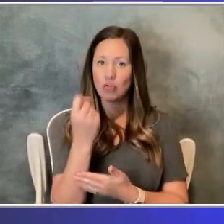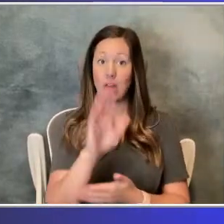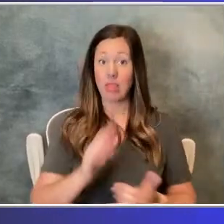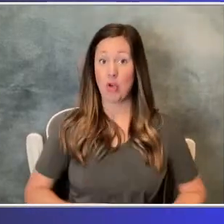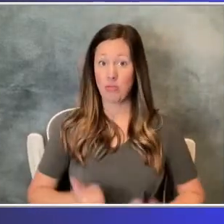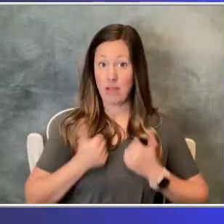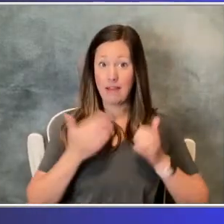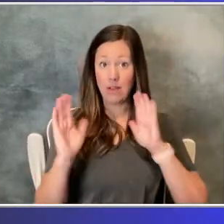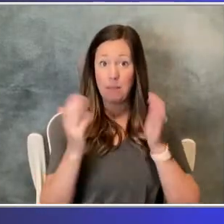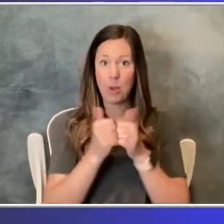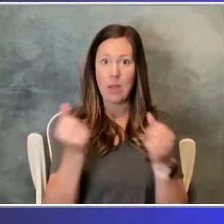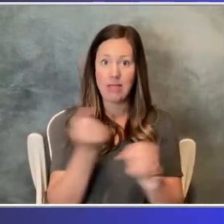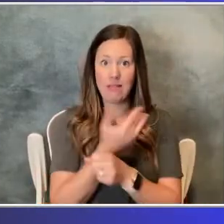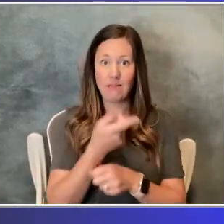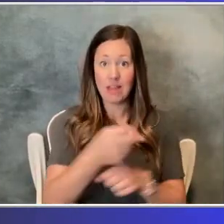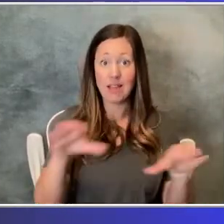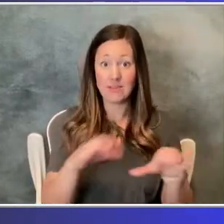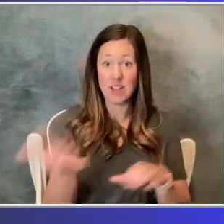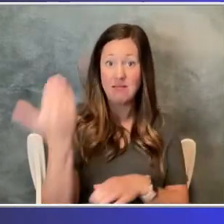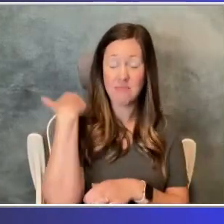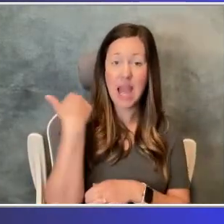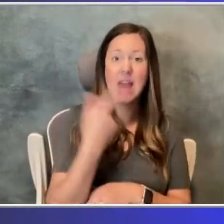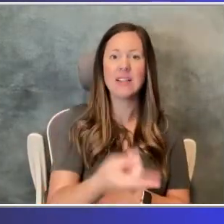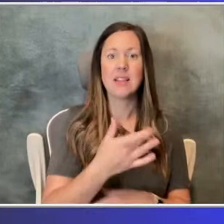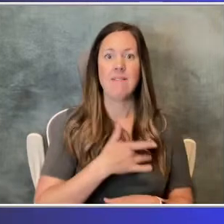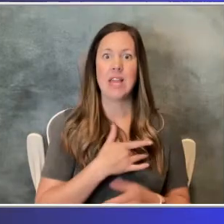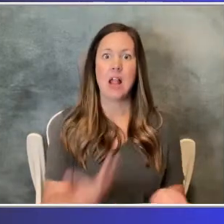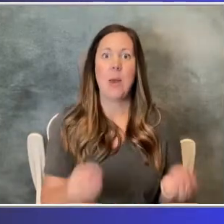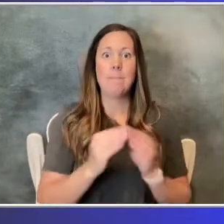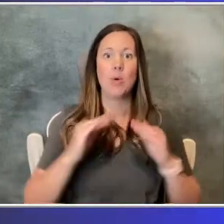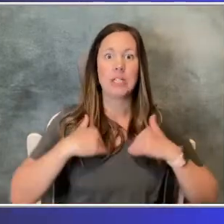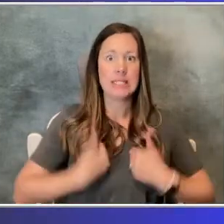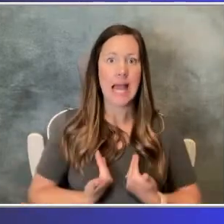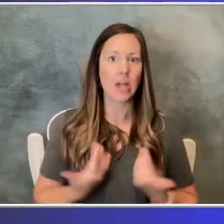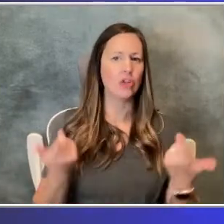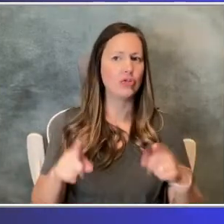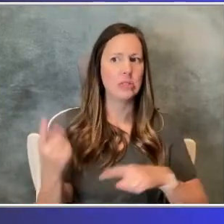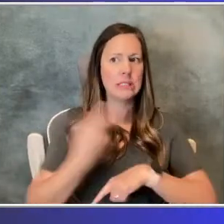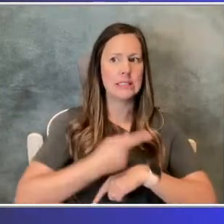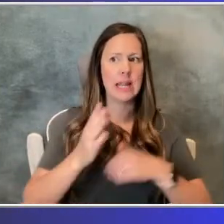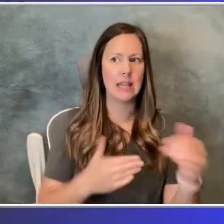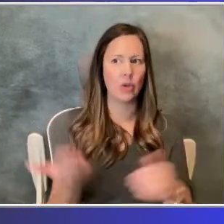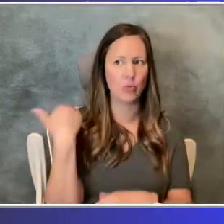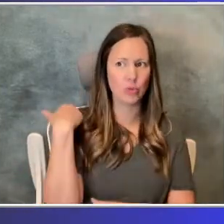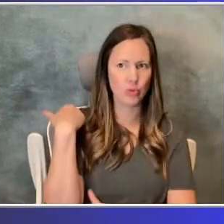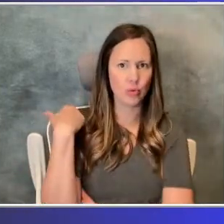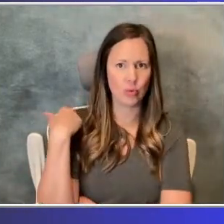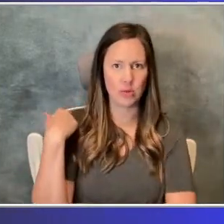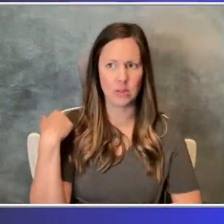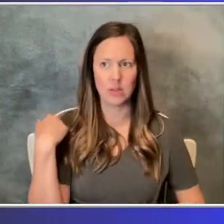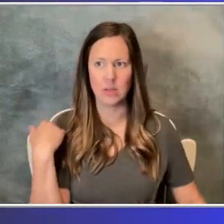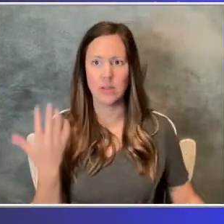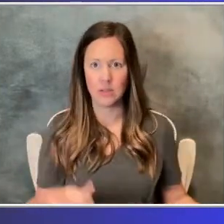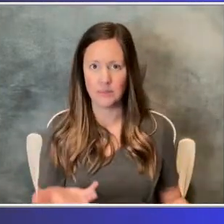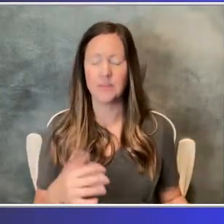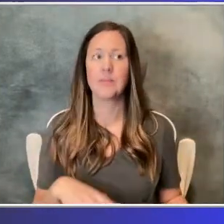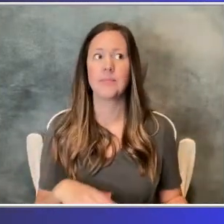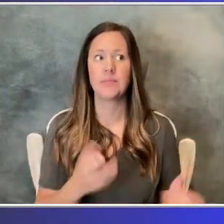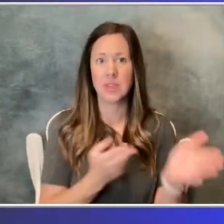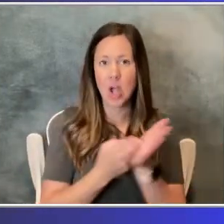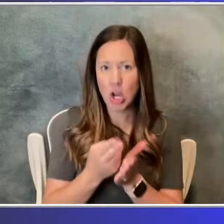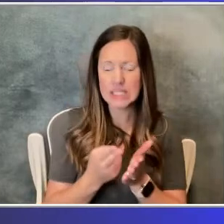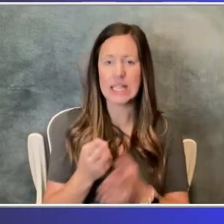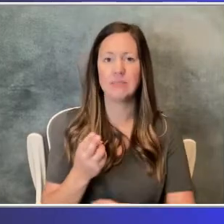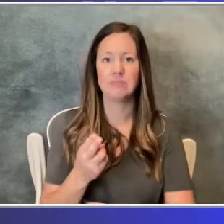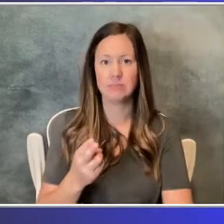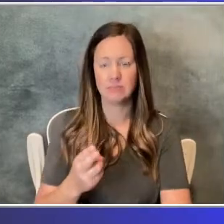they've done in the past. Do they feel more tired during the day than they usually do? And honestly, I look at fatigue much like I